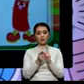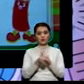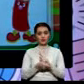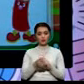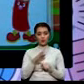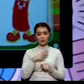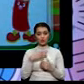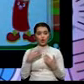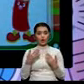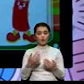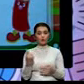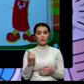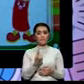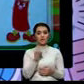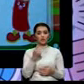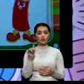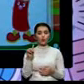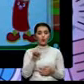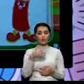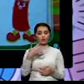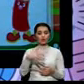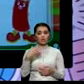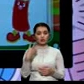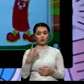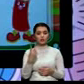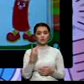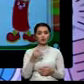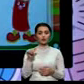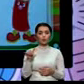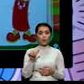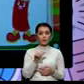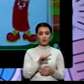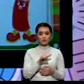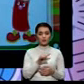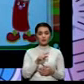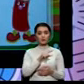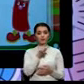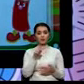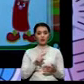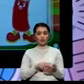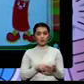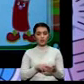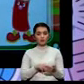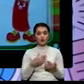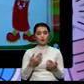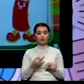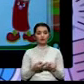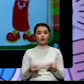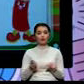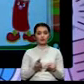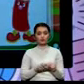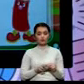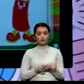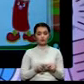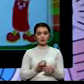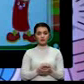oldik. Bunda birinchi ko'paytuvchi 54, ikkinchi ko'paytuvchimiz esa noma'lum. Buni topish uchun